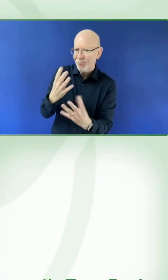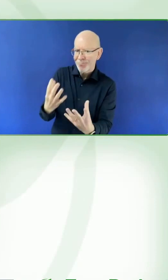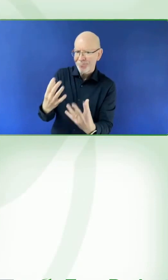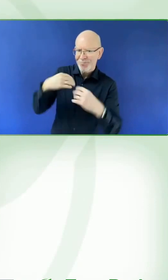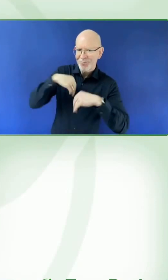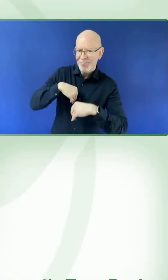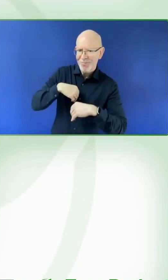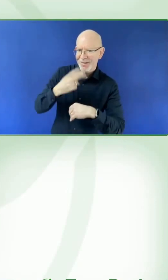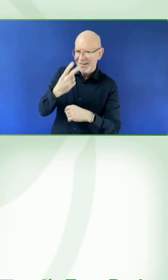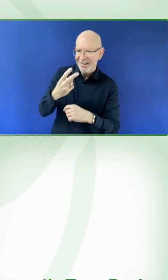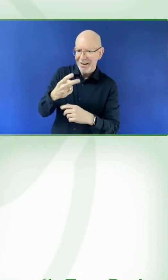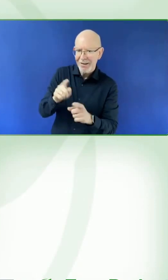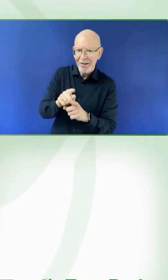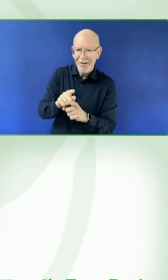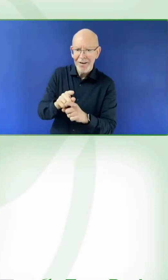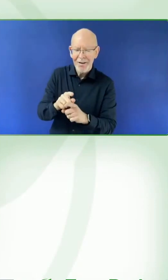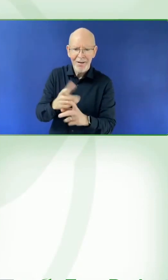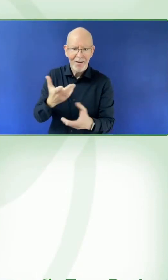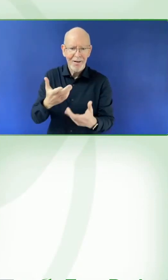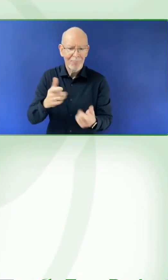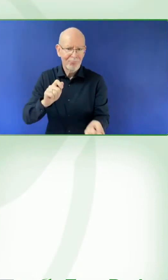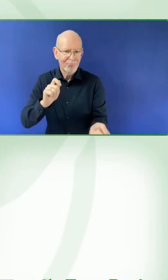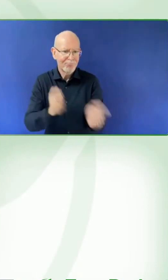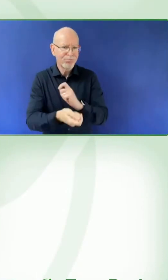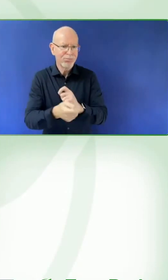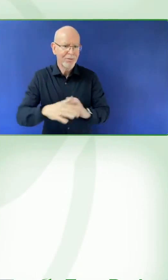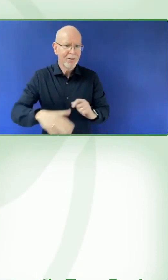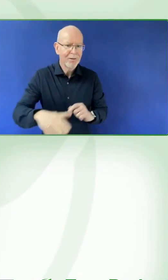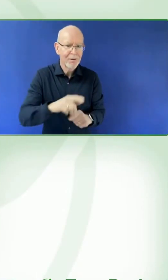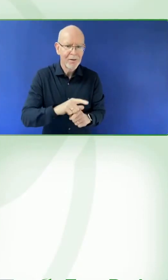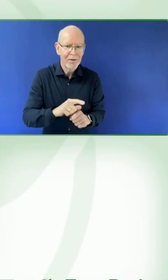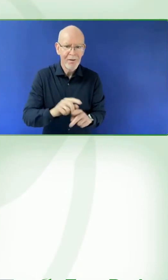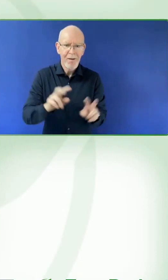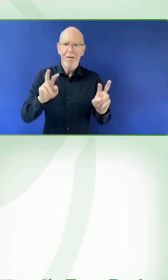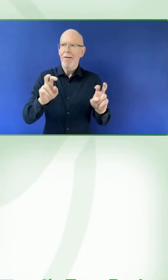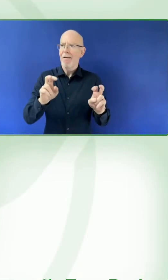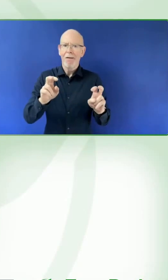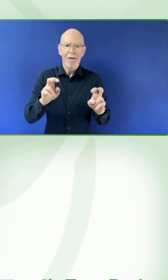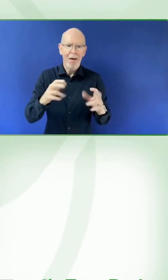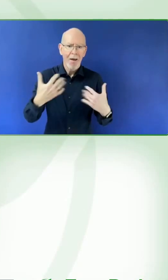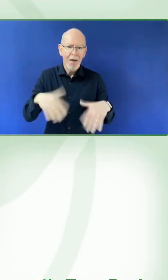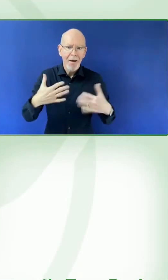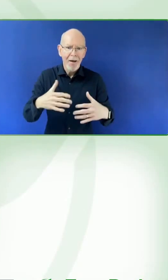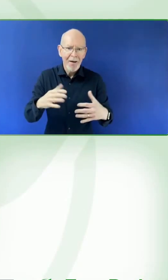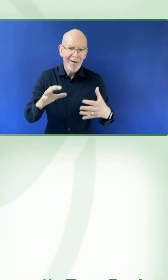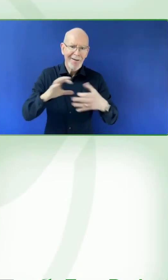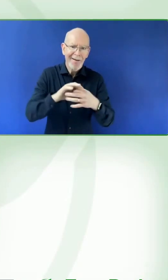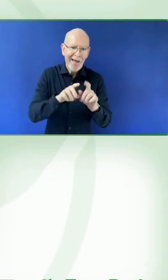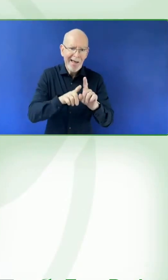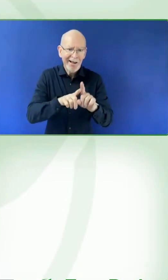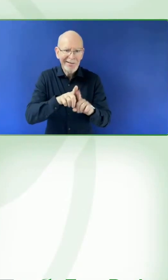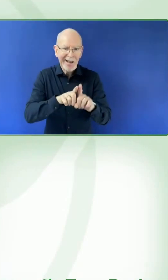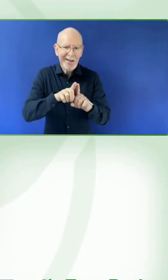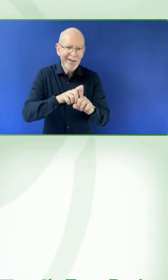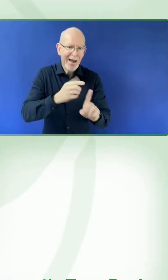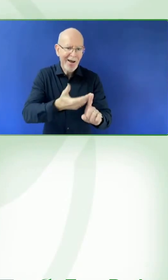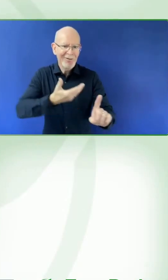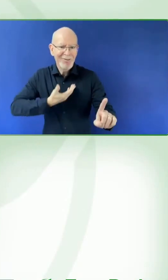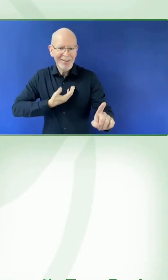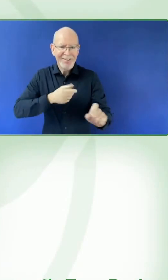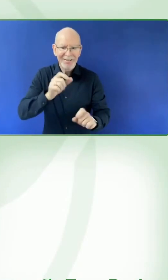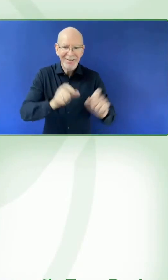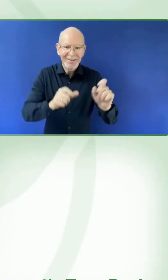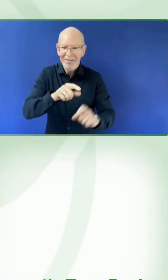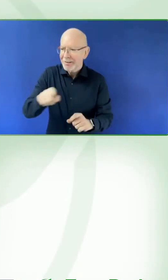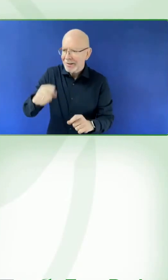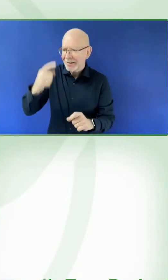here in Colombia with sexual and reproductive rights, with the support of the Open Society Foundation and hand in hand with